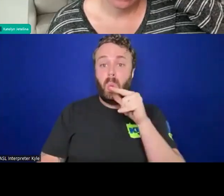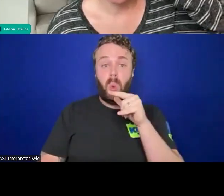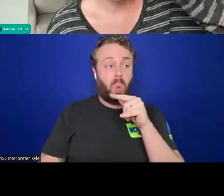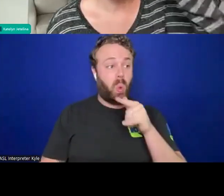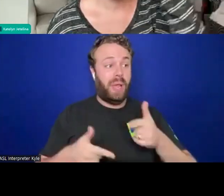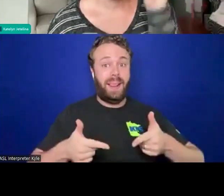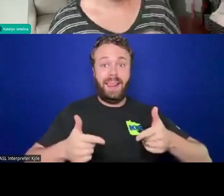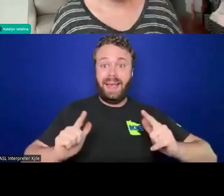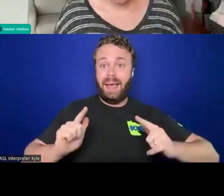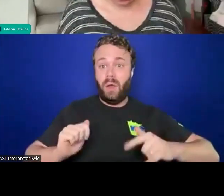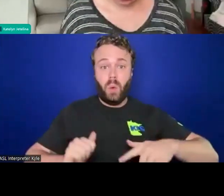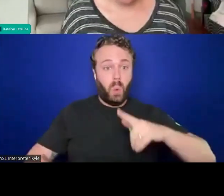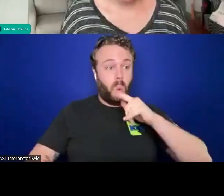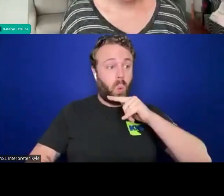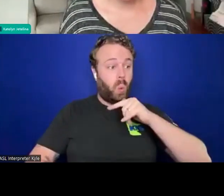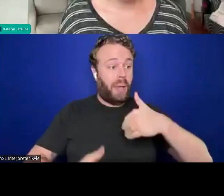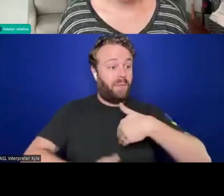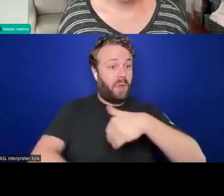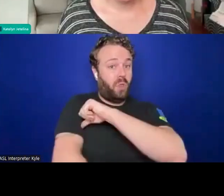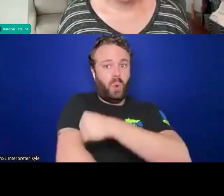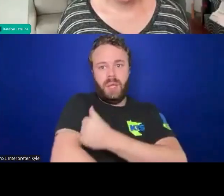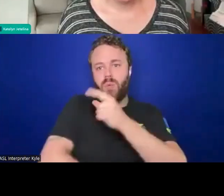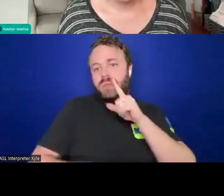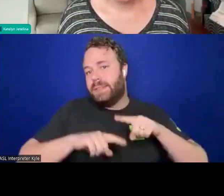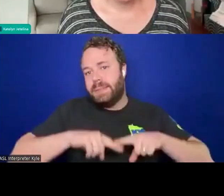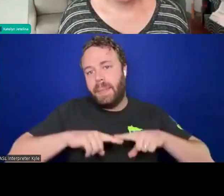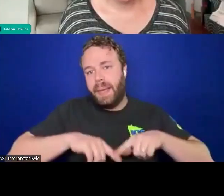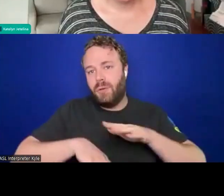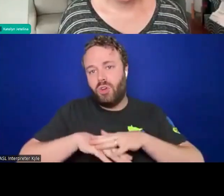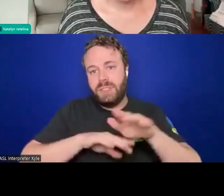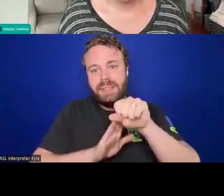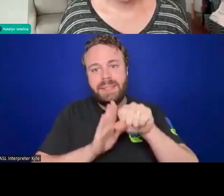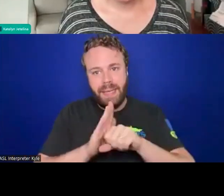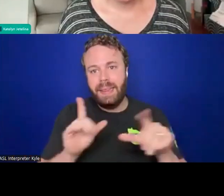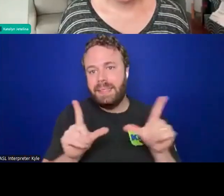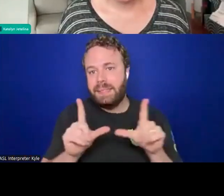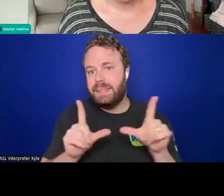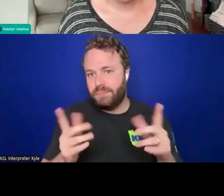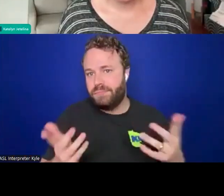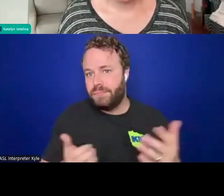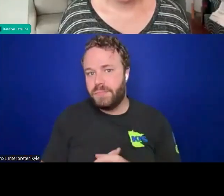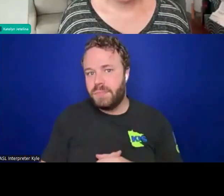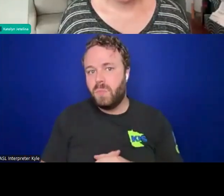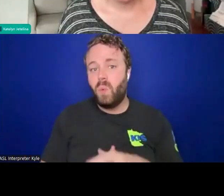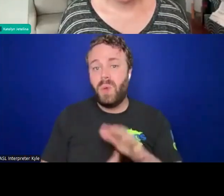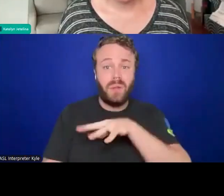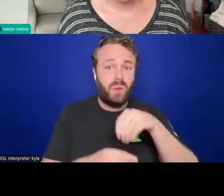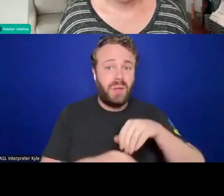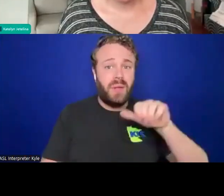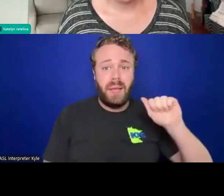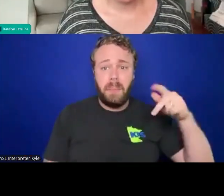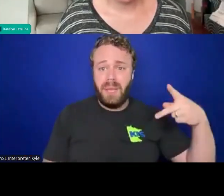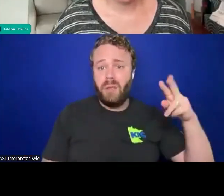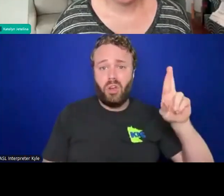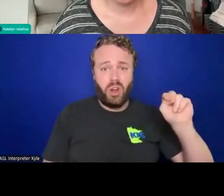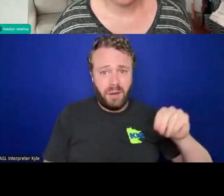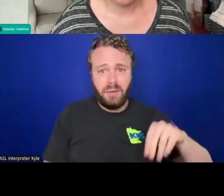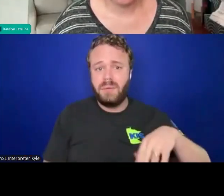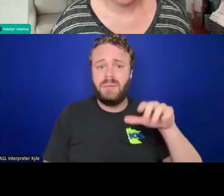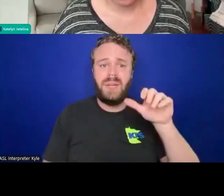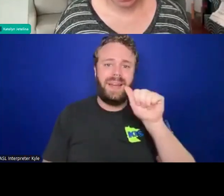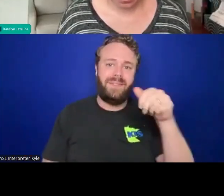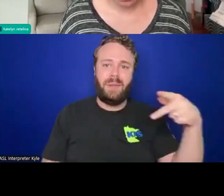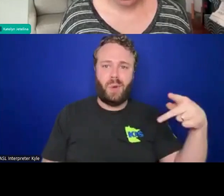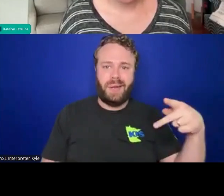those providers is going to be dependent on state licensure, so including those advanced practice practitioners. So sorry to have a